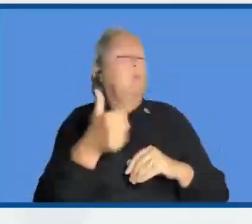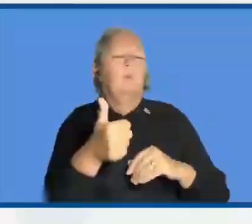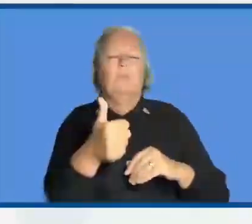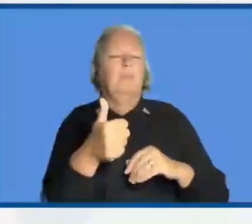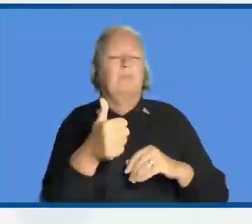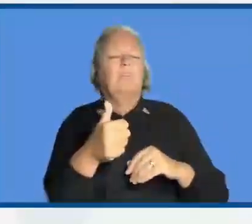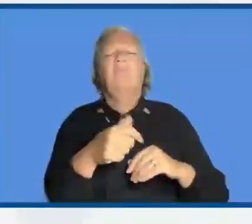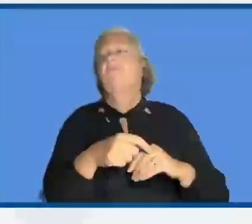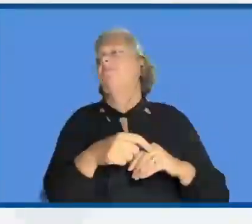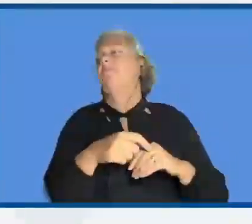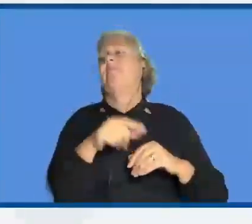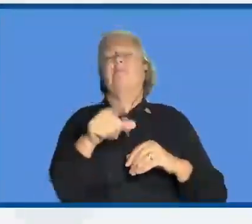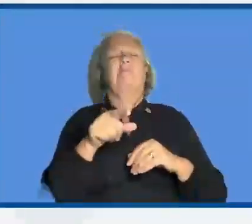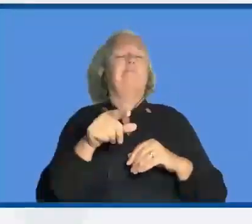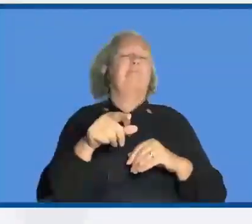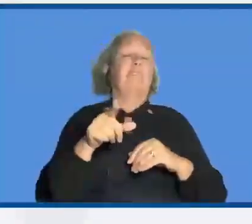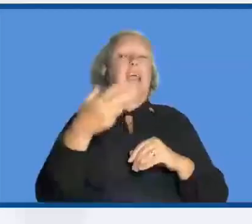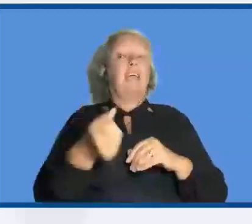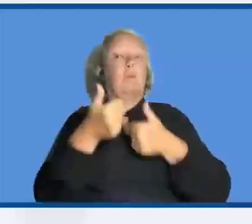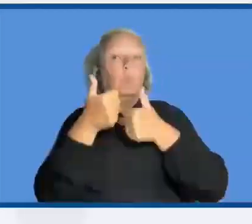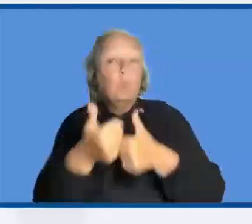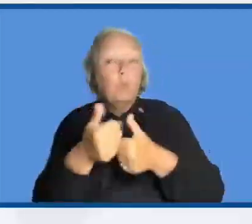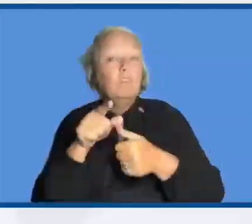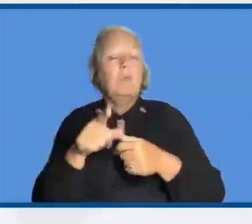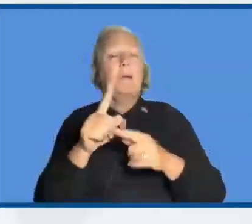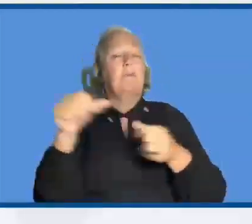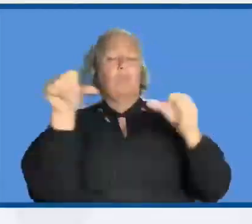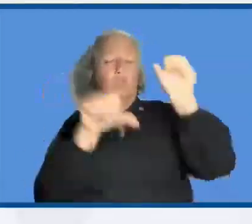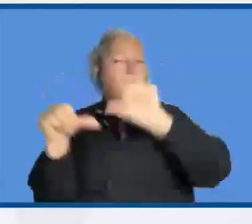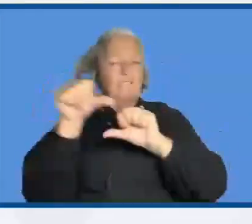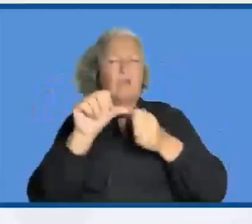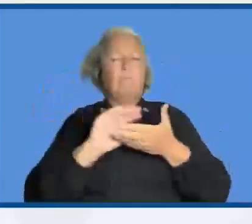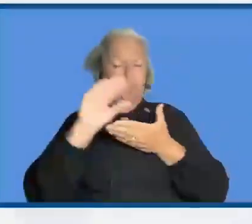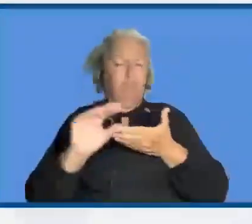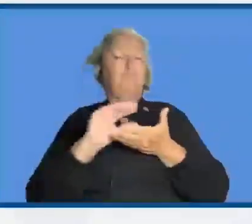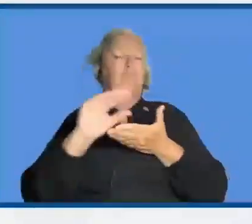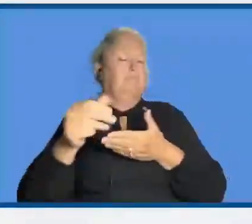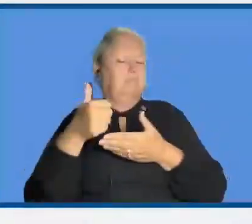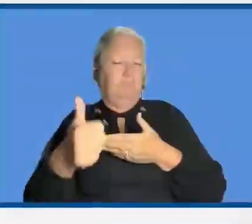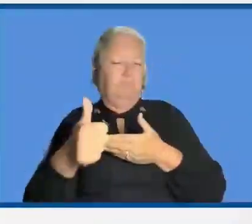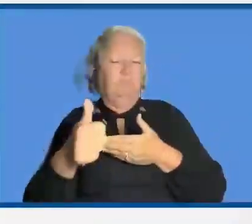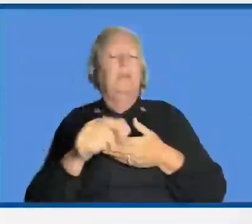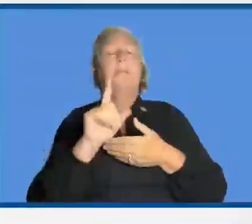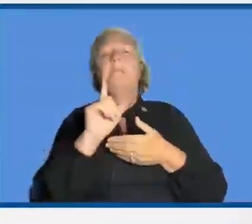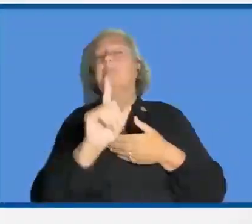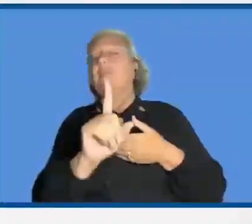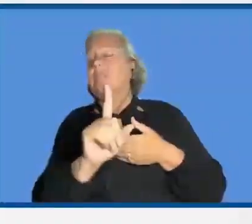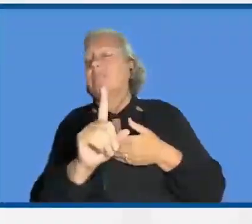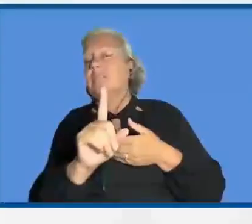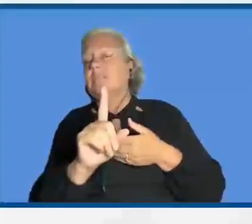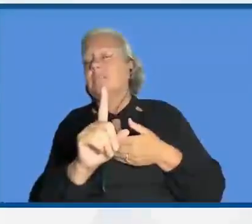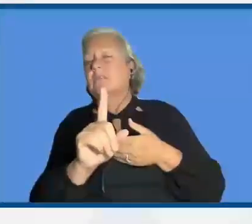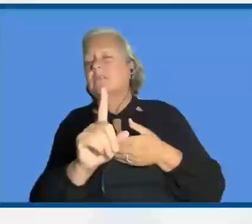results due to the scientific level. However, they don't get that point or to that point because there's